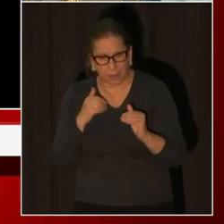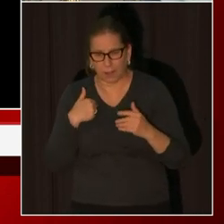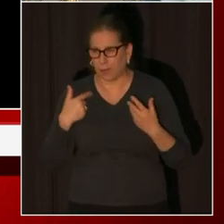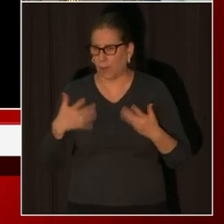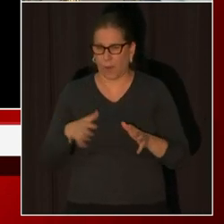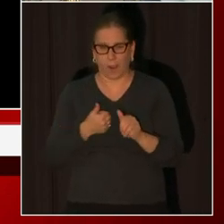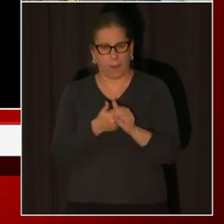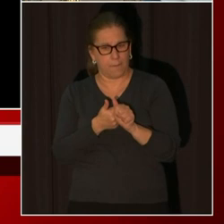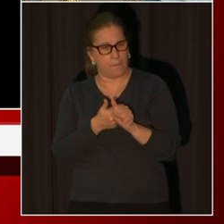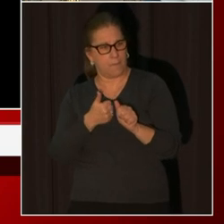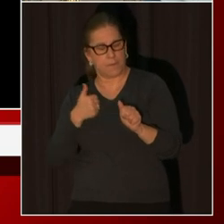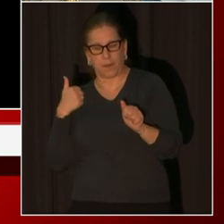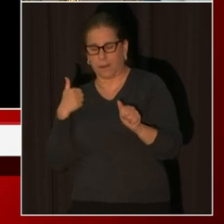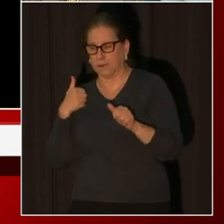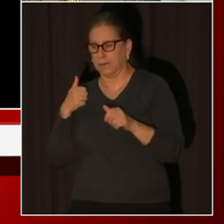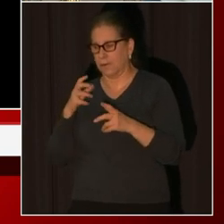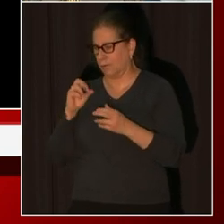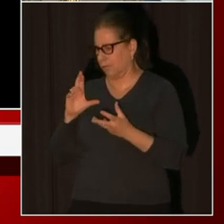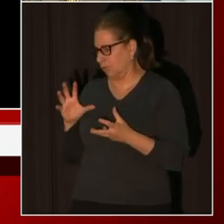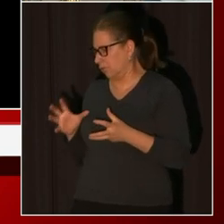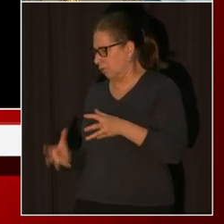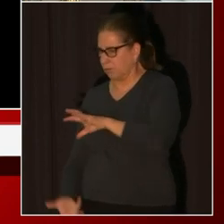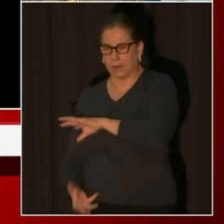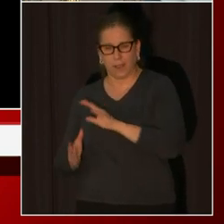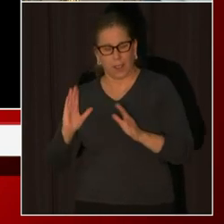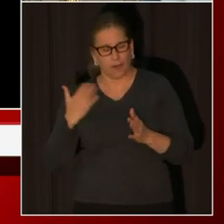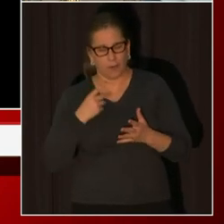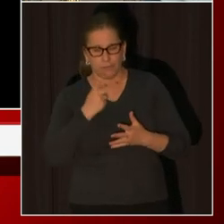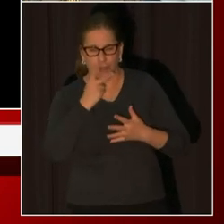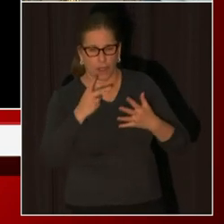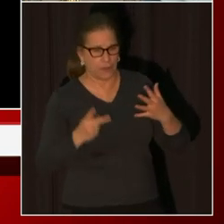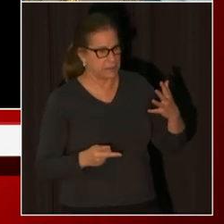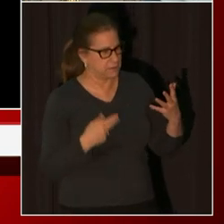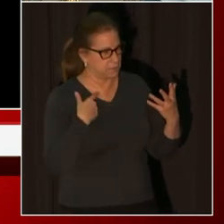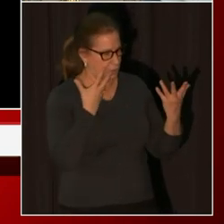able to make tremendous progress on.